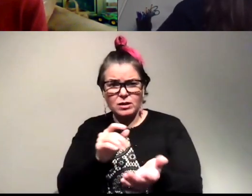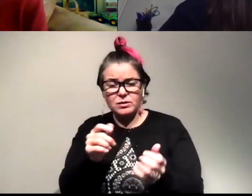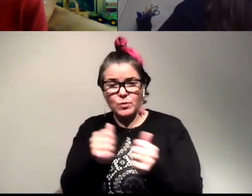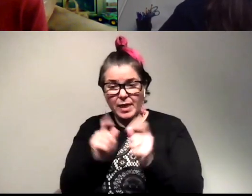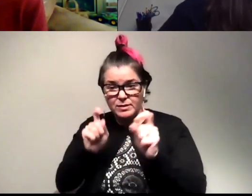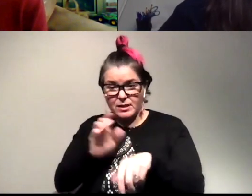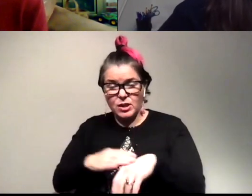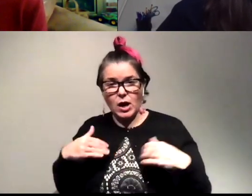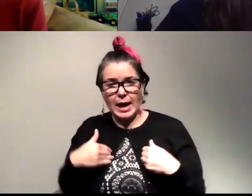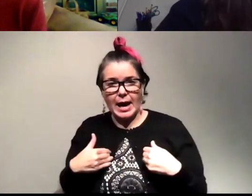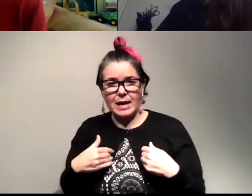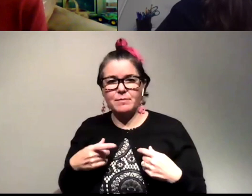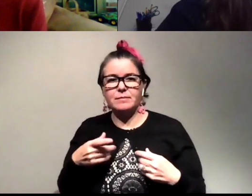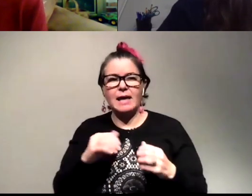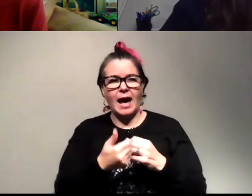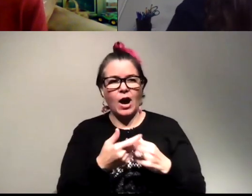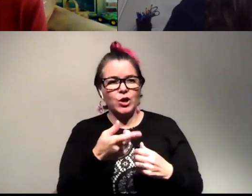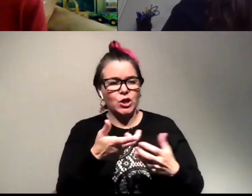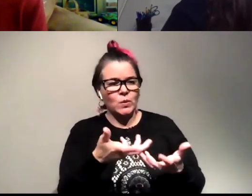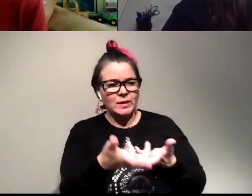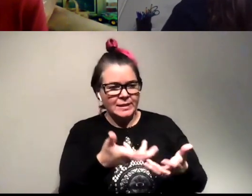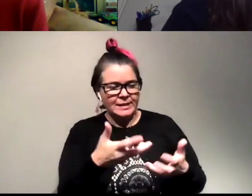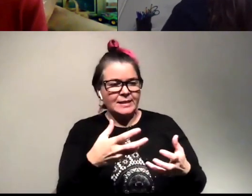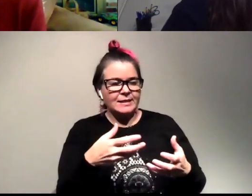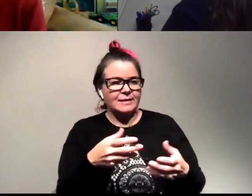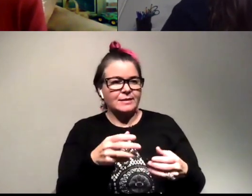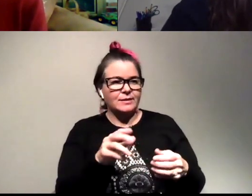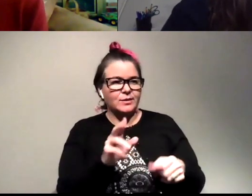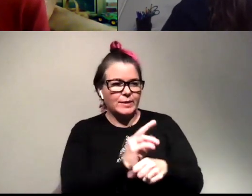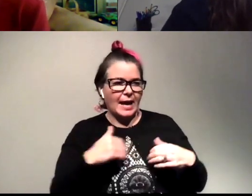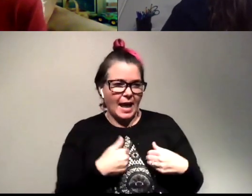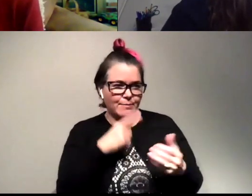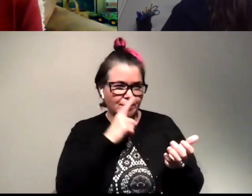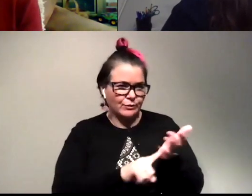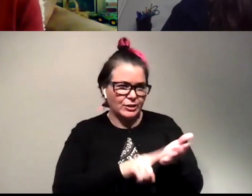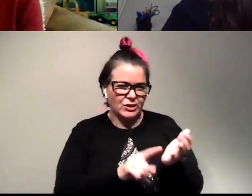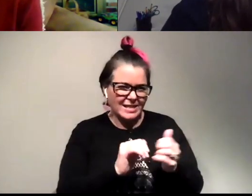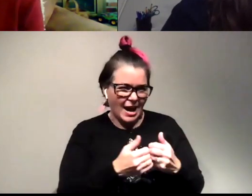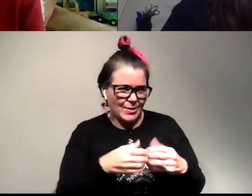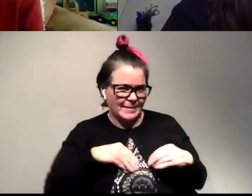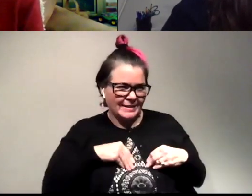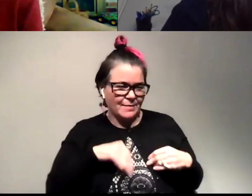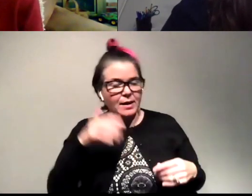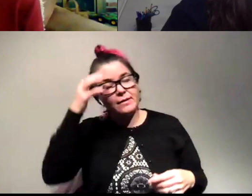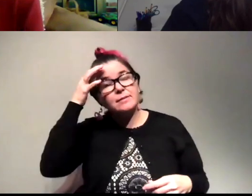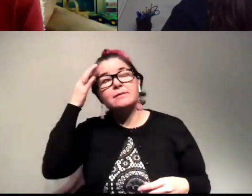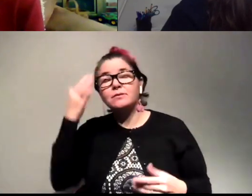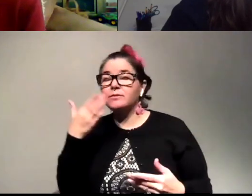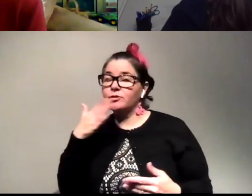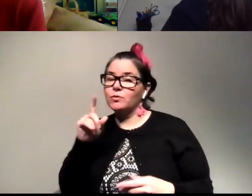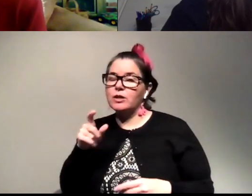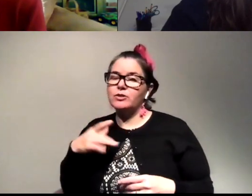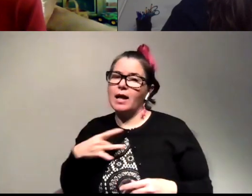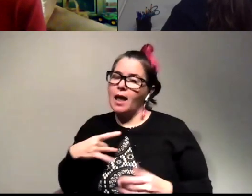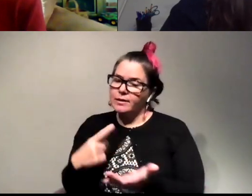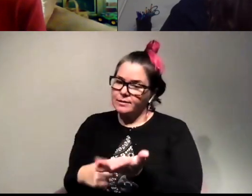you grapple with using animals in research? Yeah. Yep. Fantastic questions. And really, this is one of the reasons why I like to talk